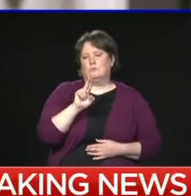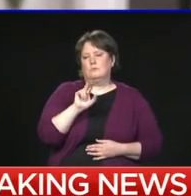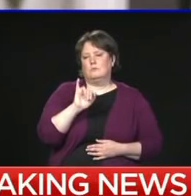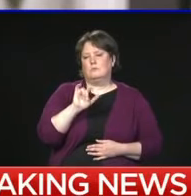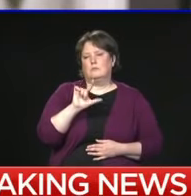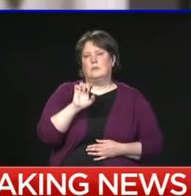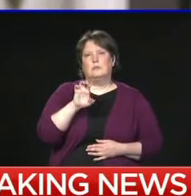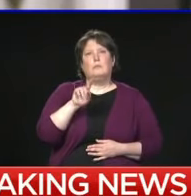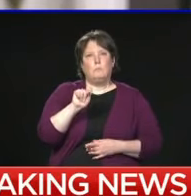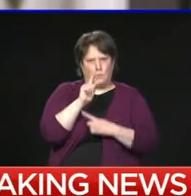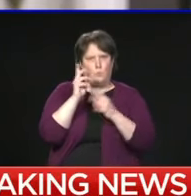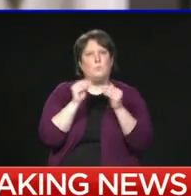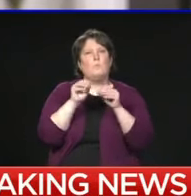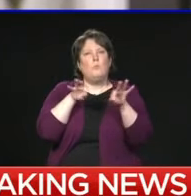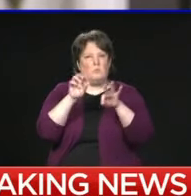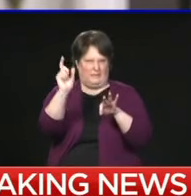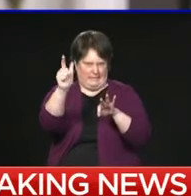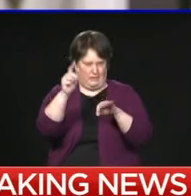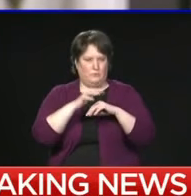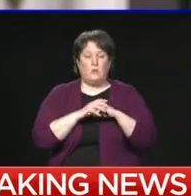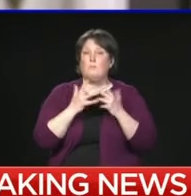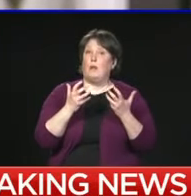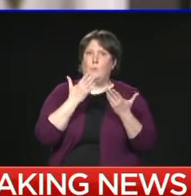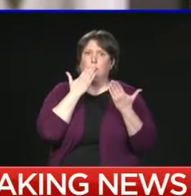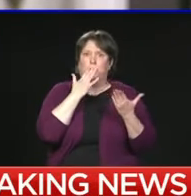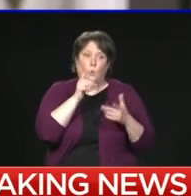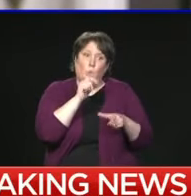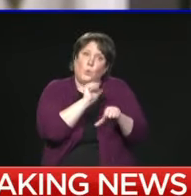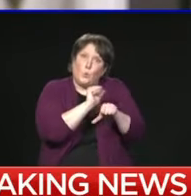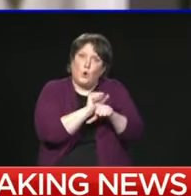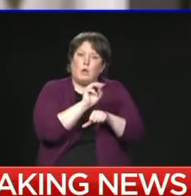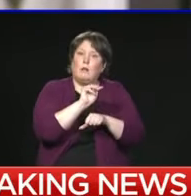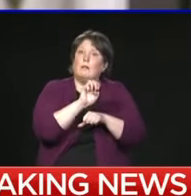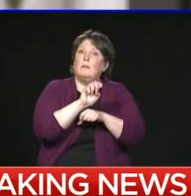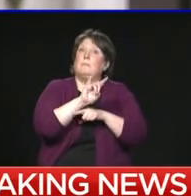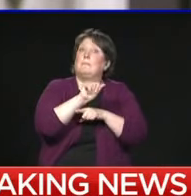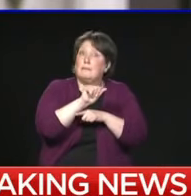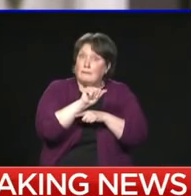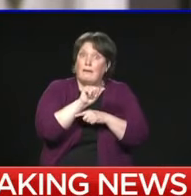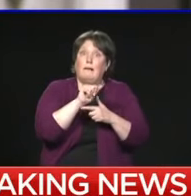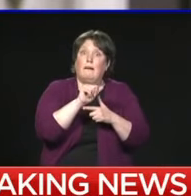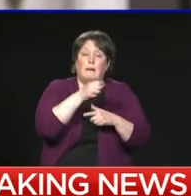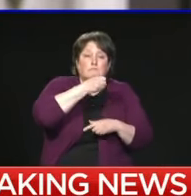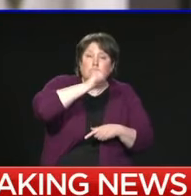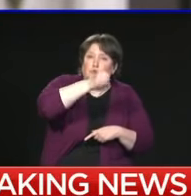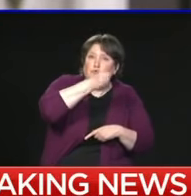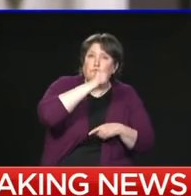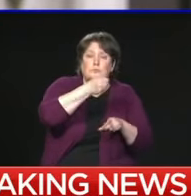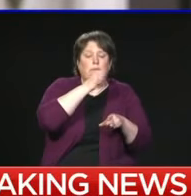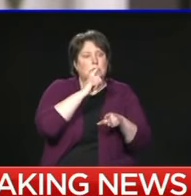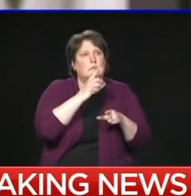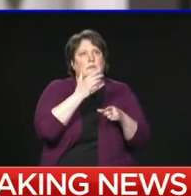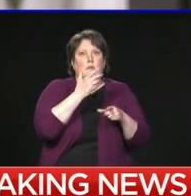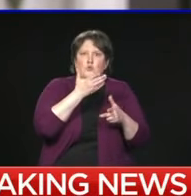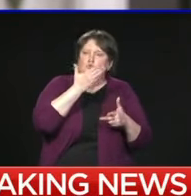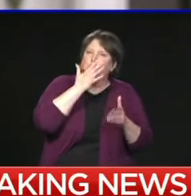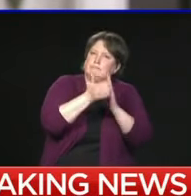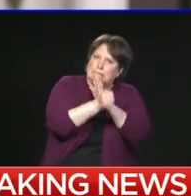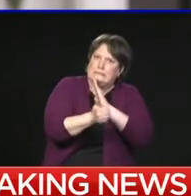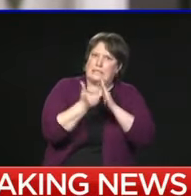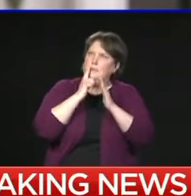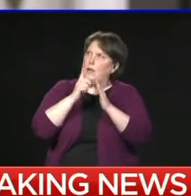details later on. But I want in the meantime to thank all the media who provide information and keep